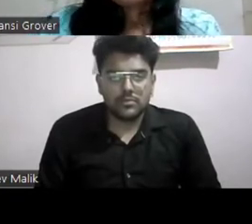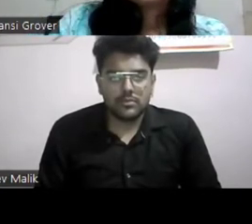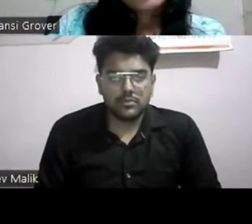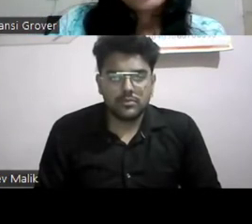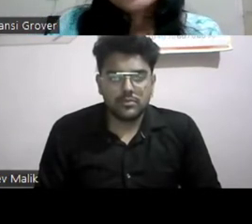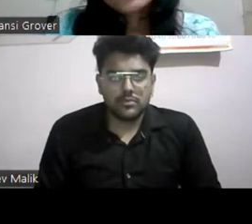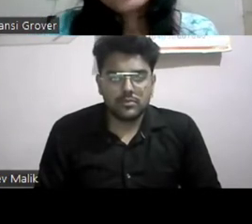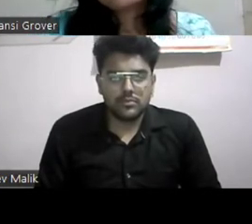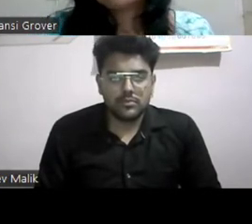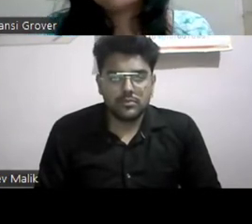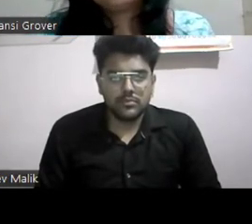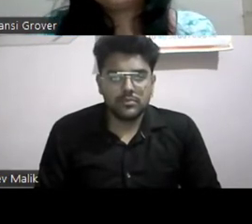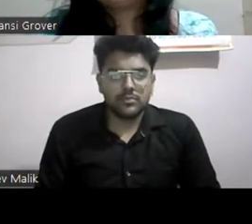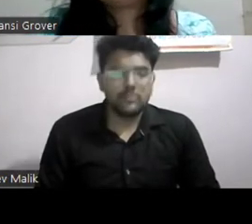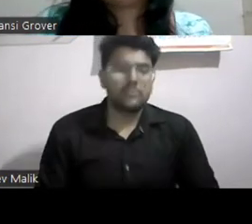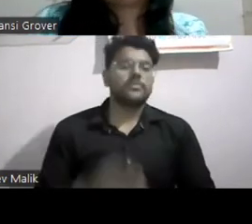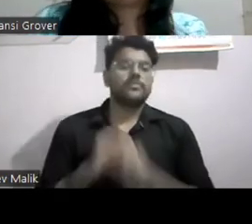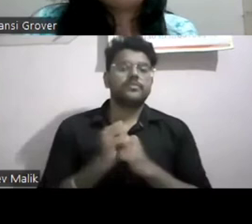for Nazo,